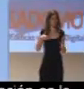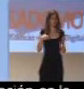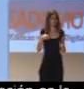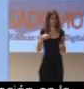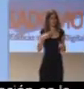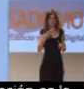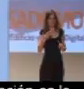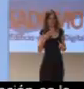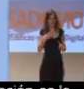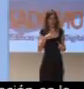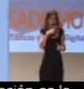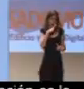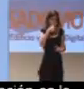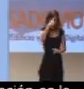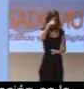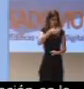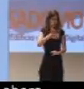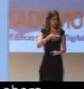that we can